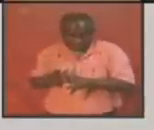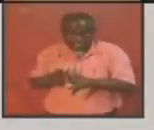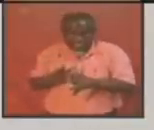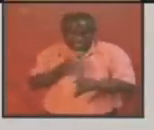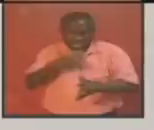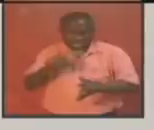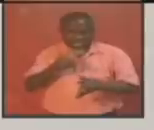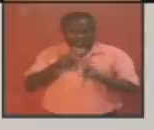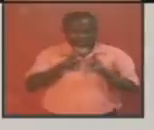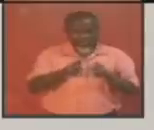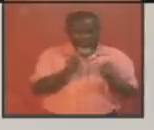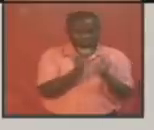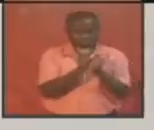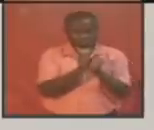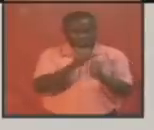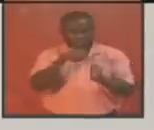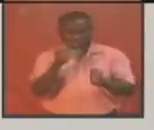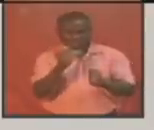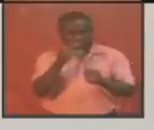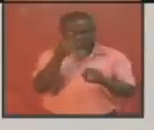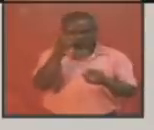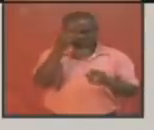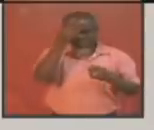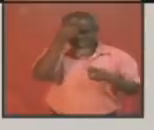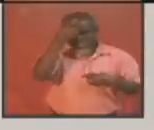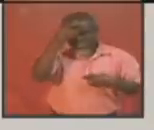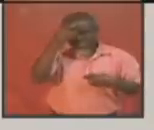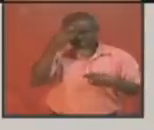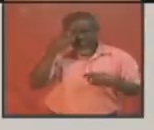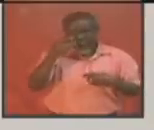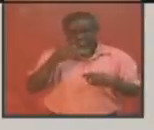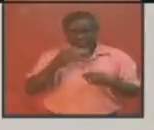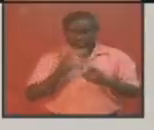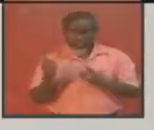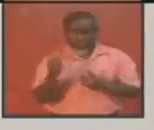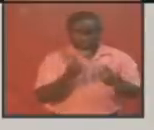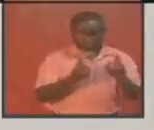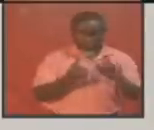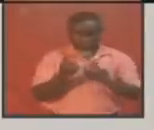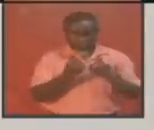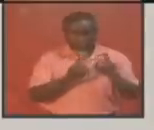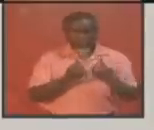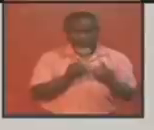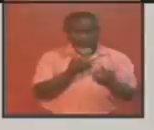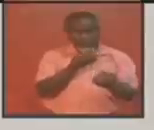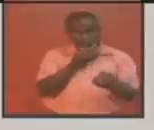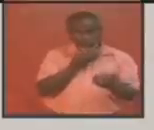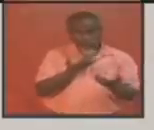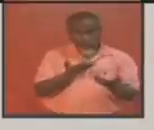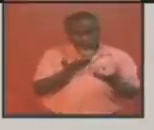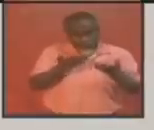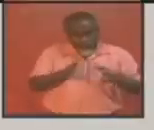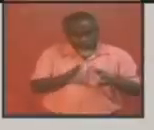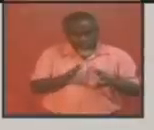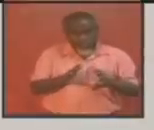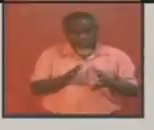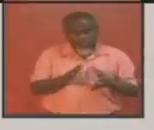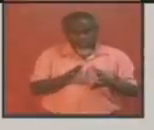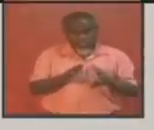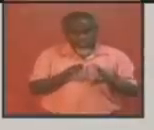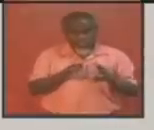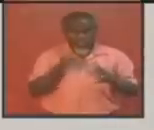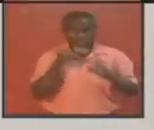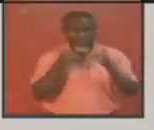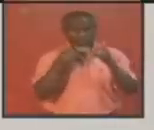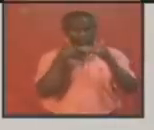it depends on the uptake of the vaccine, how quickly those people come forward and are vaccinated, and we reach a certain critical mass of